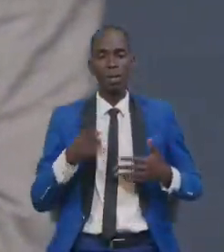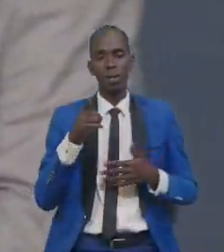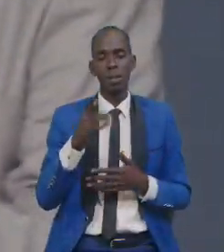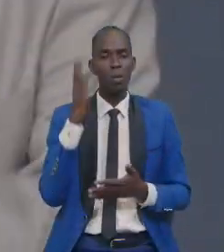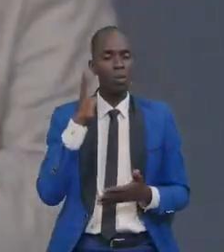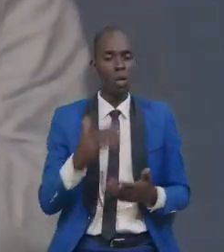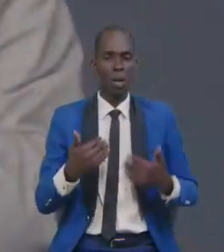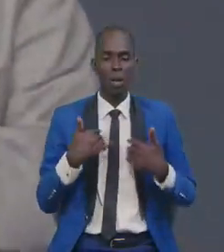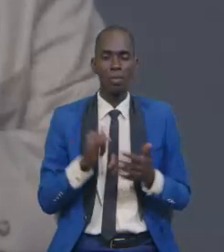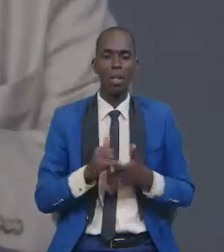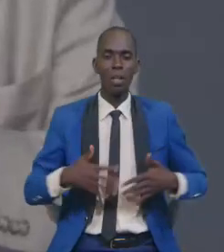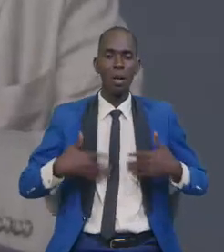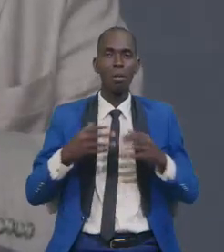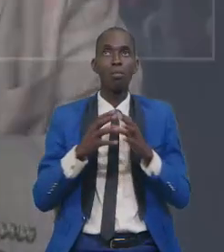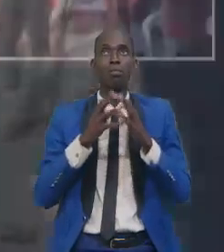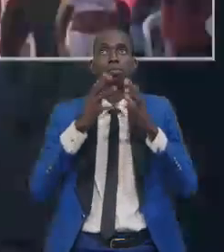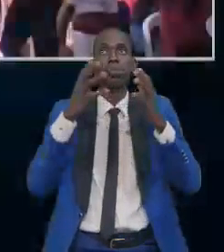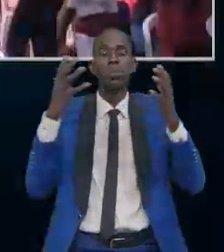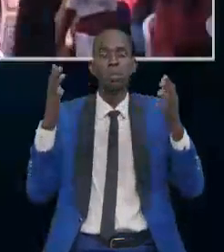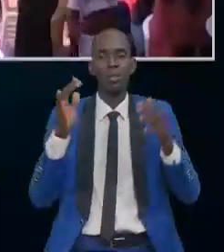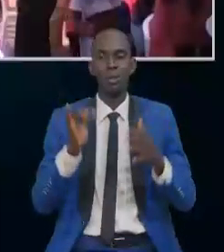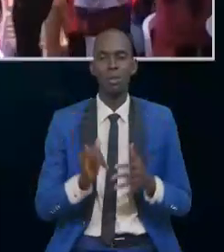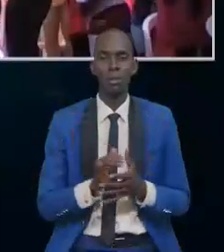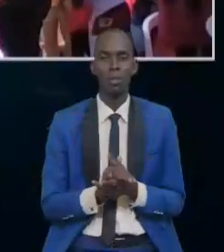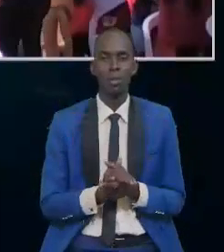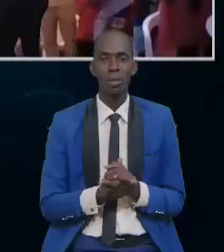life abundantly.